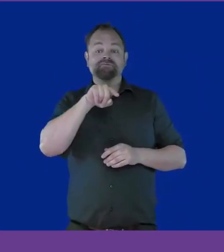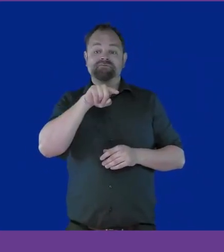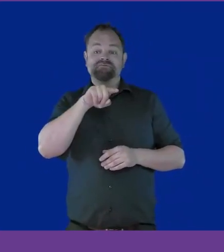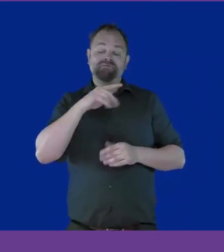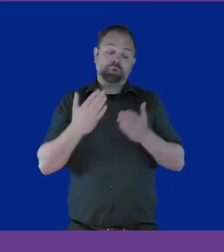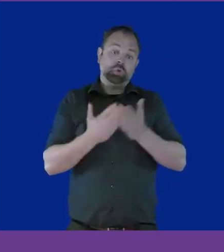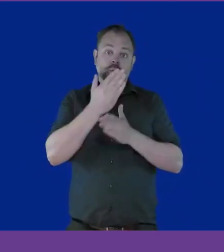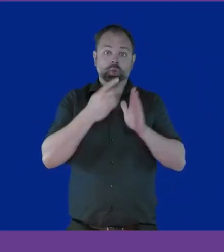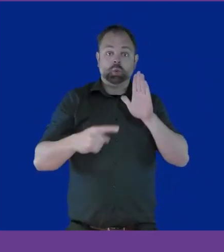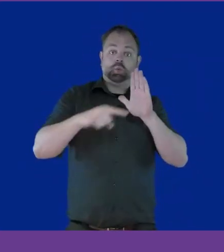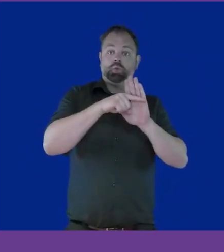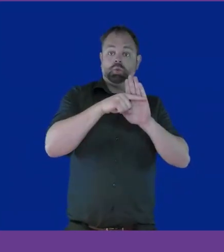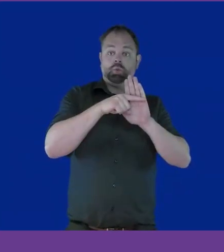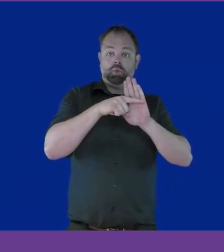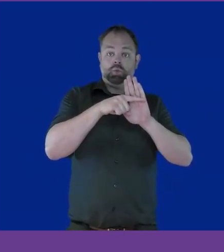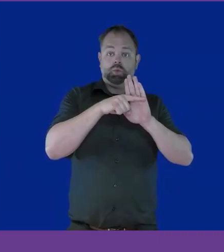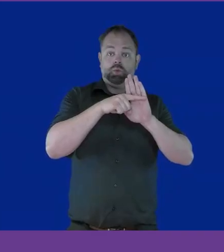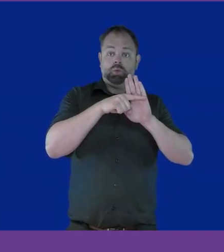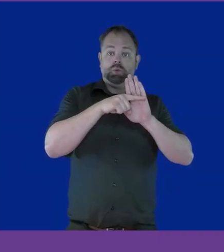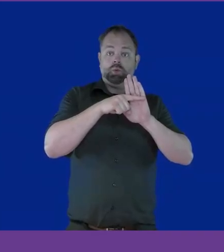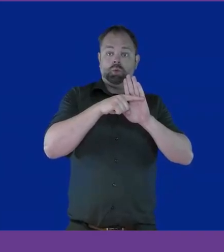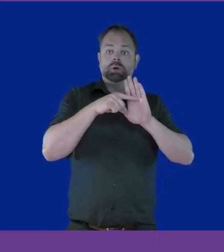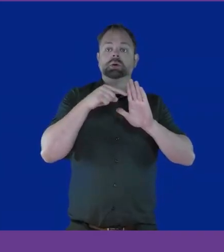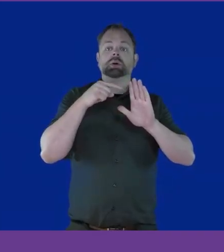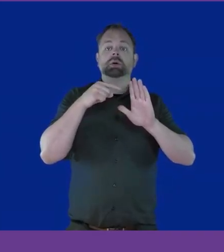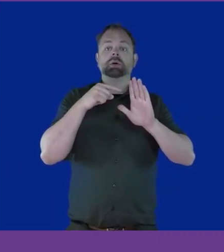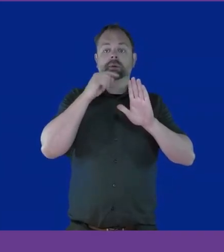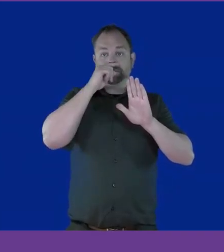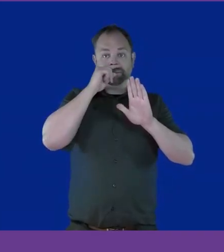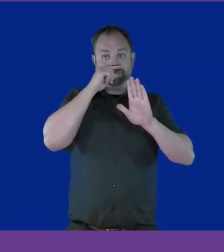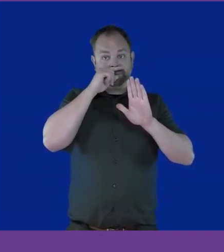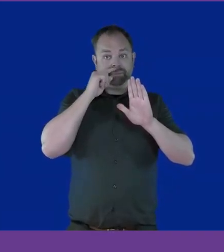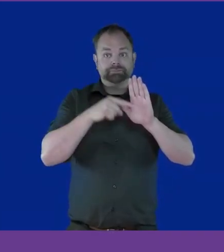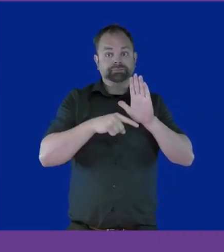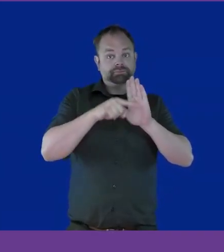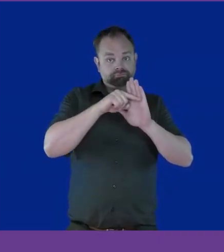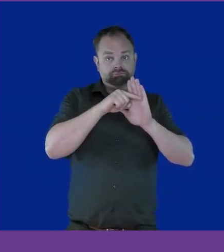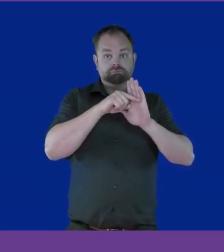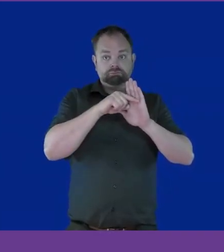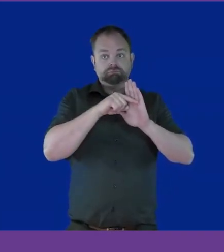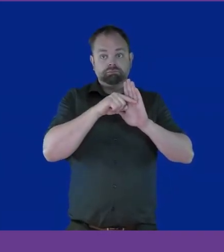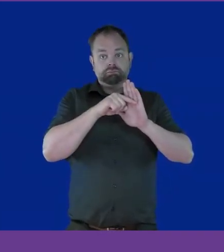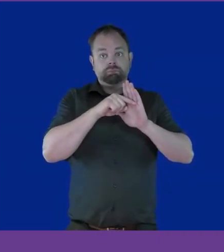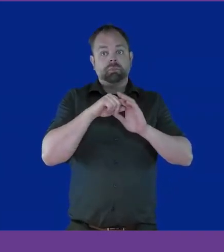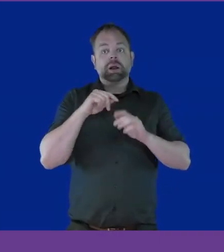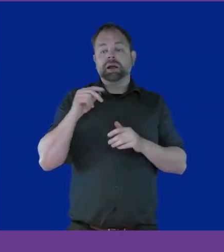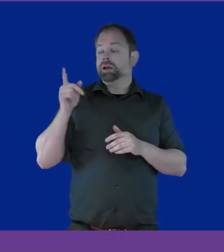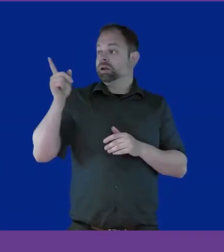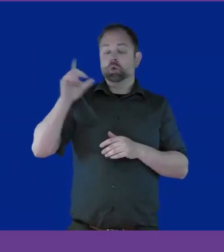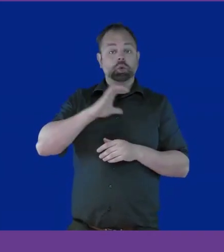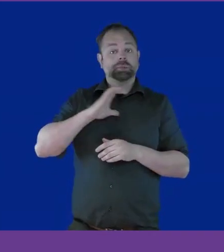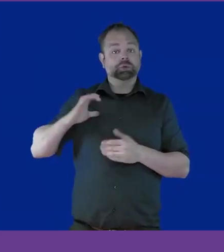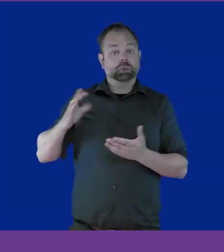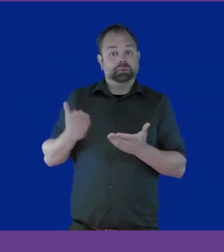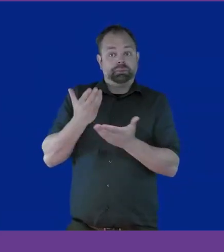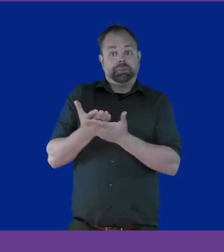paragraphs. One, that the providers of payment services need to make available a method of authentication, I'm paraphrasing,